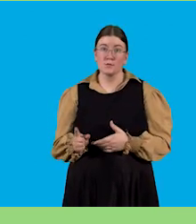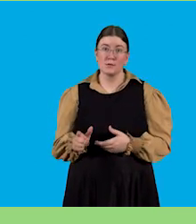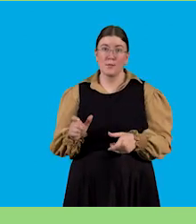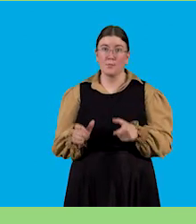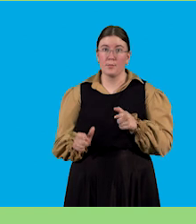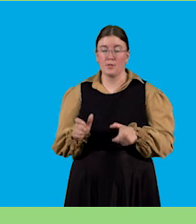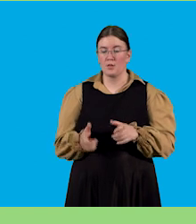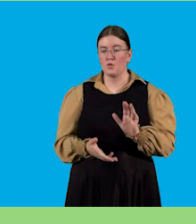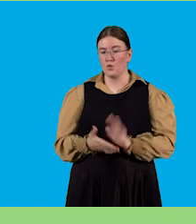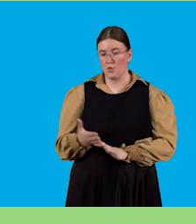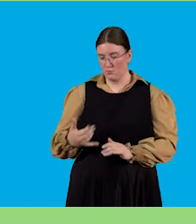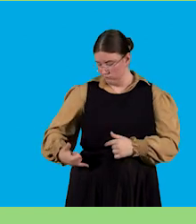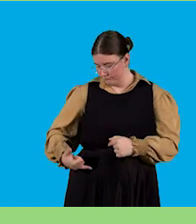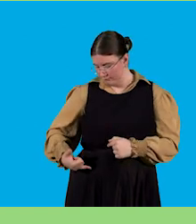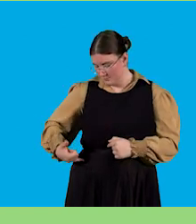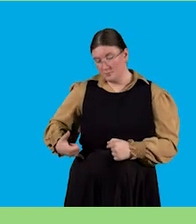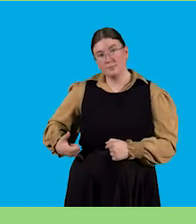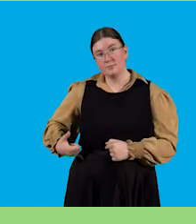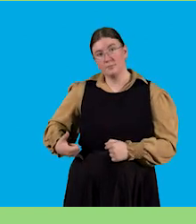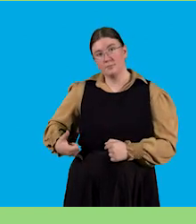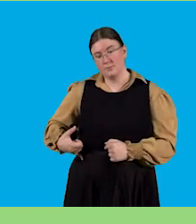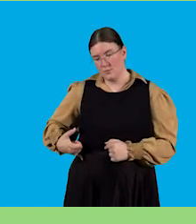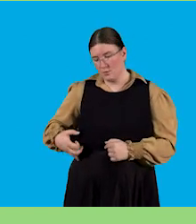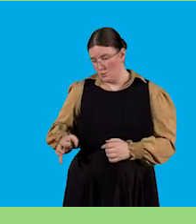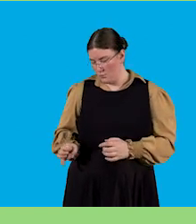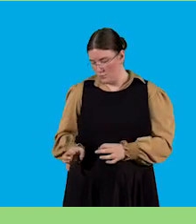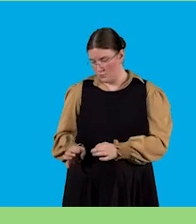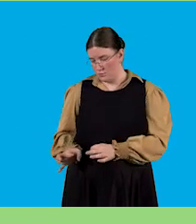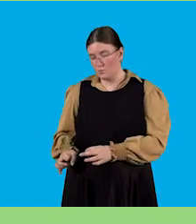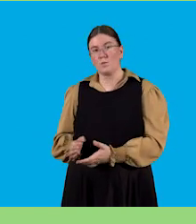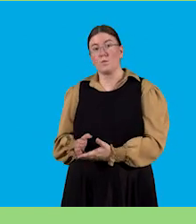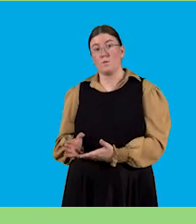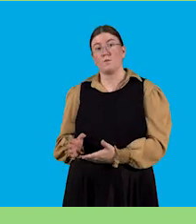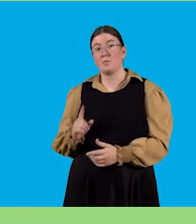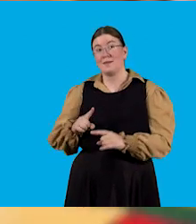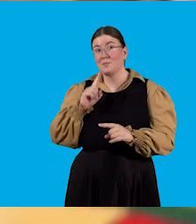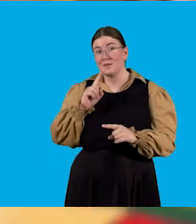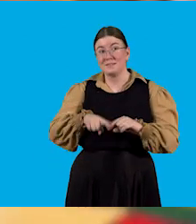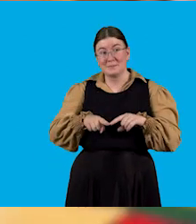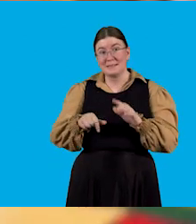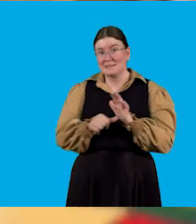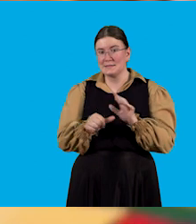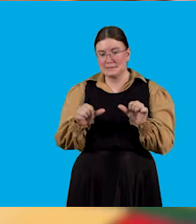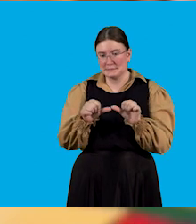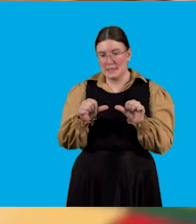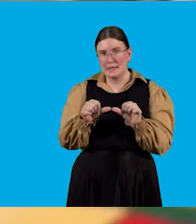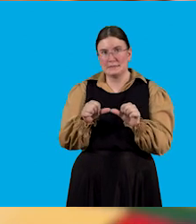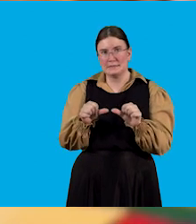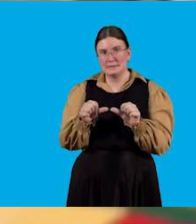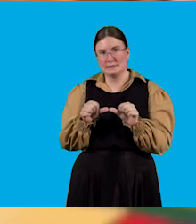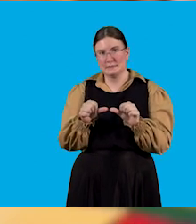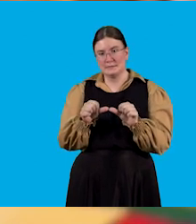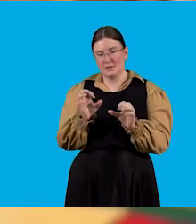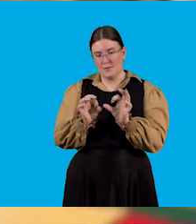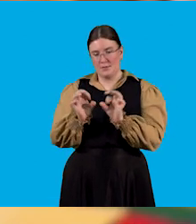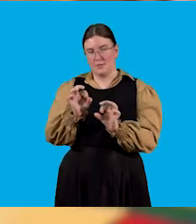have people going in for surgery and they have the kidney stones removed. And this is usually depending on the size of the kidney